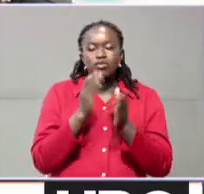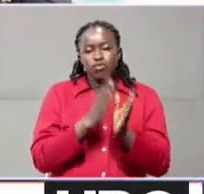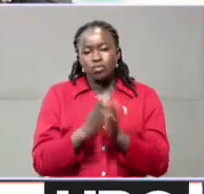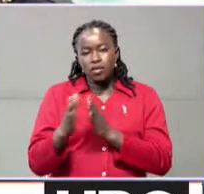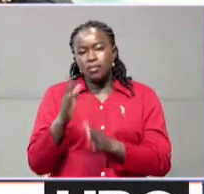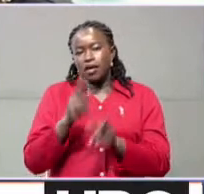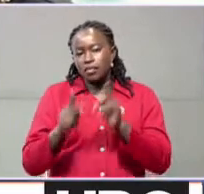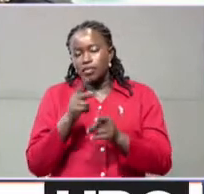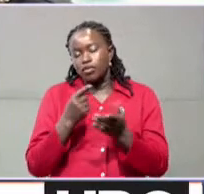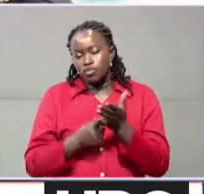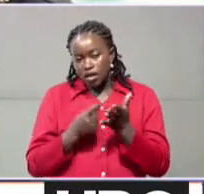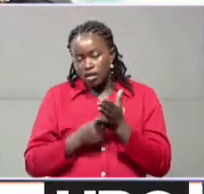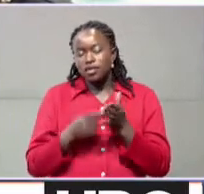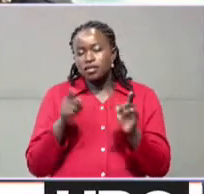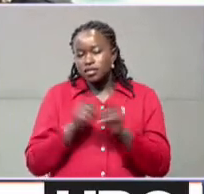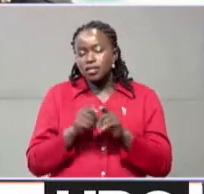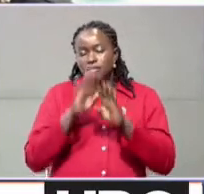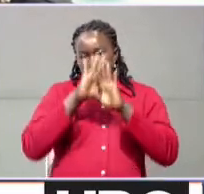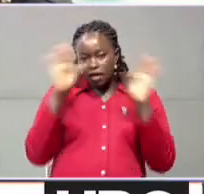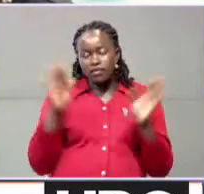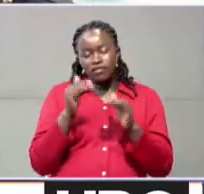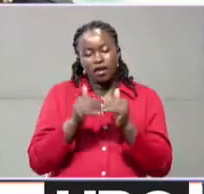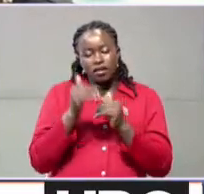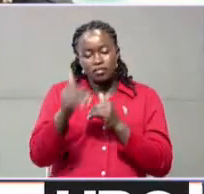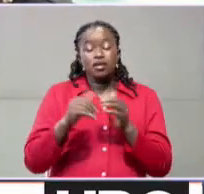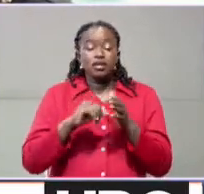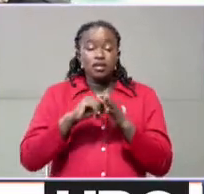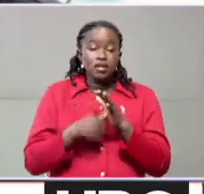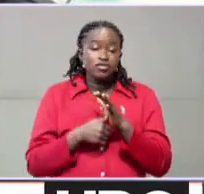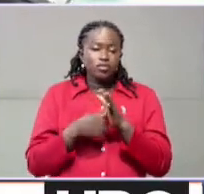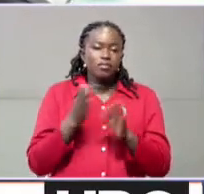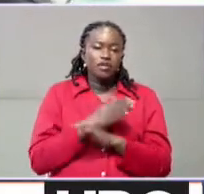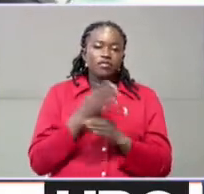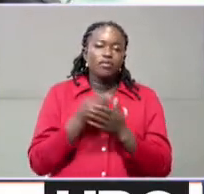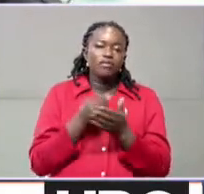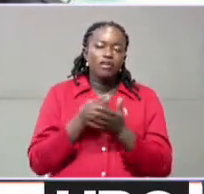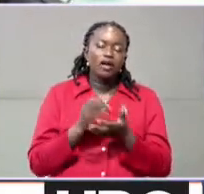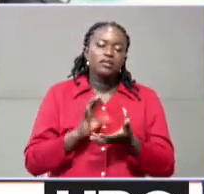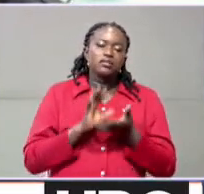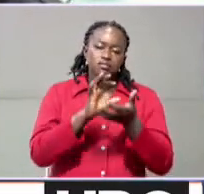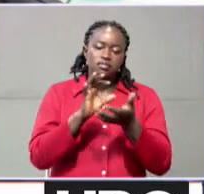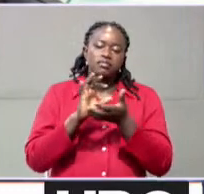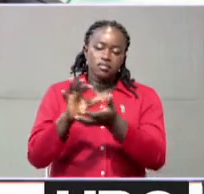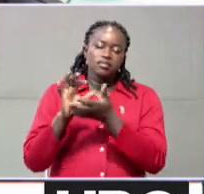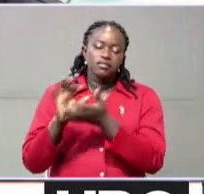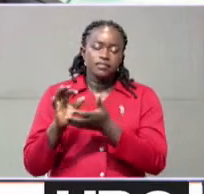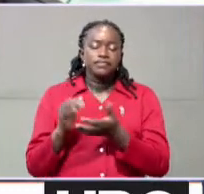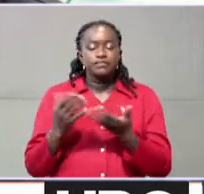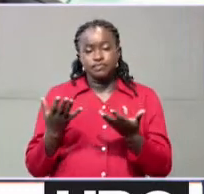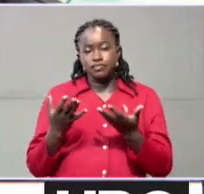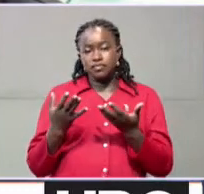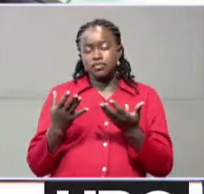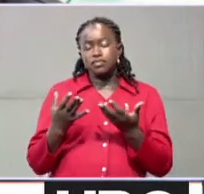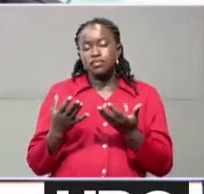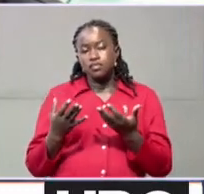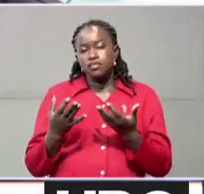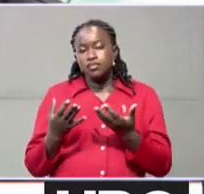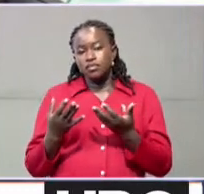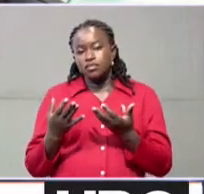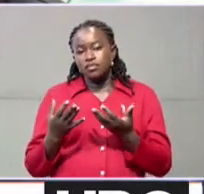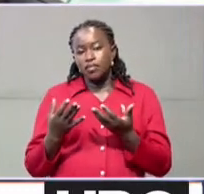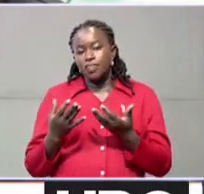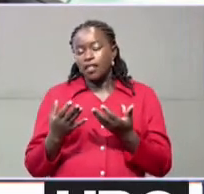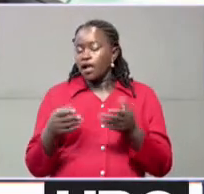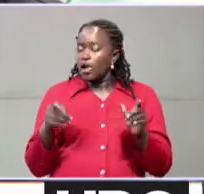citizens and clarify upcoming concerns before funds are subverted into into